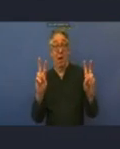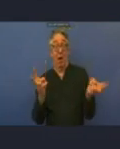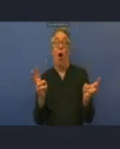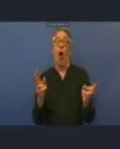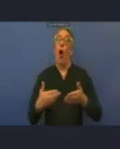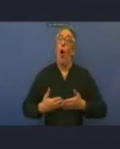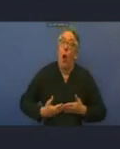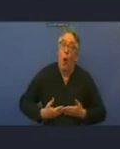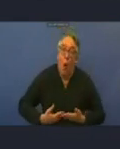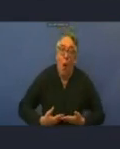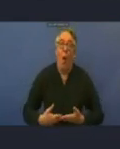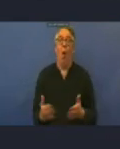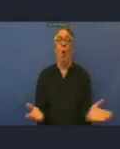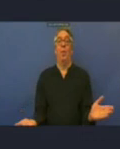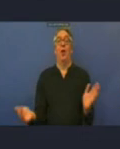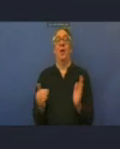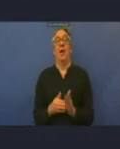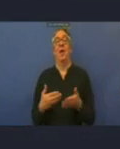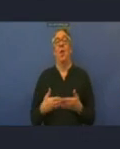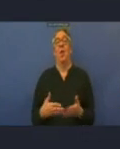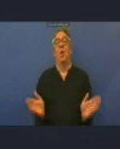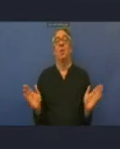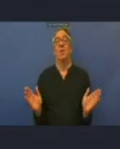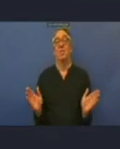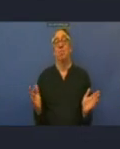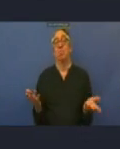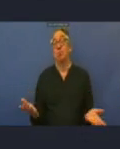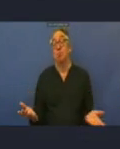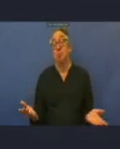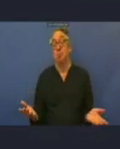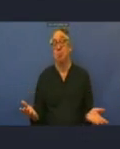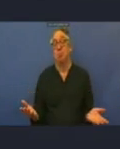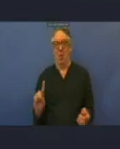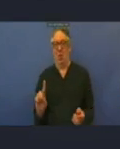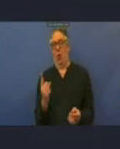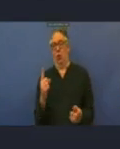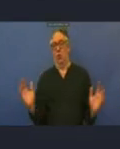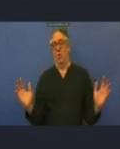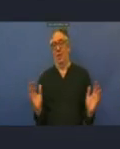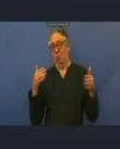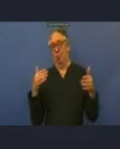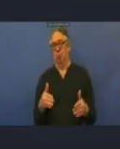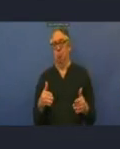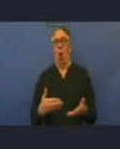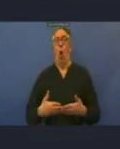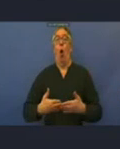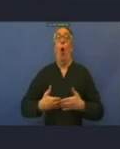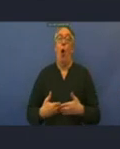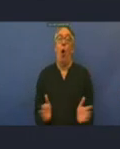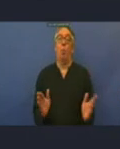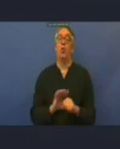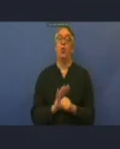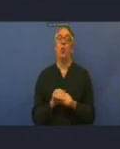this suggestion. My additional comment on this will be to that it would be good also to discuss with